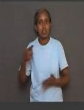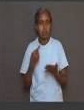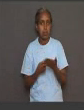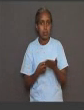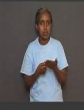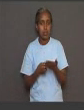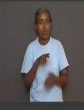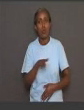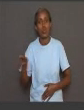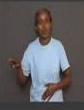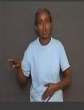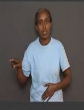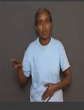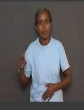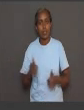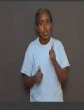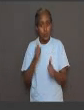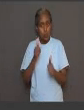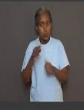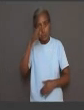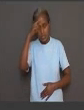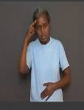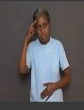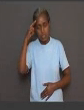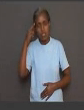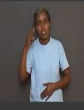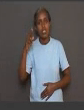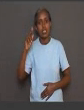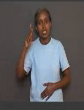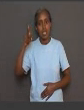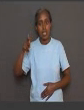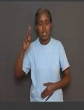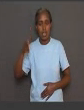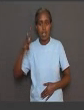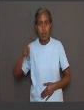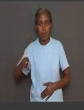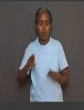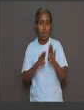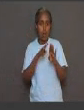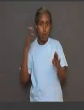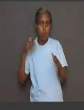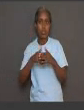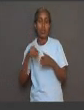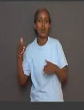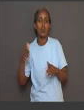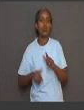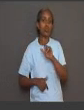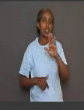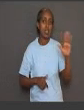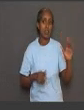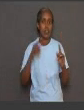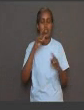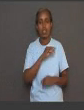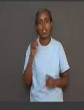horizontal, in which case the hyperbola opens out to the left and to the right.